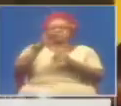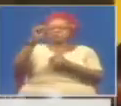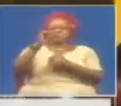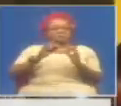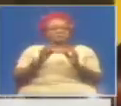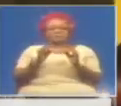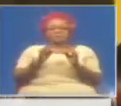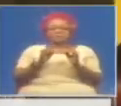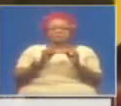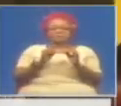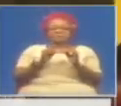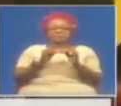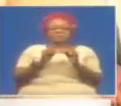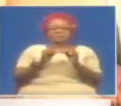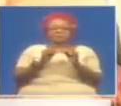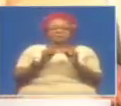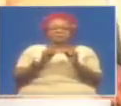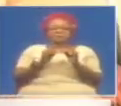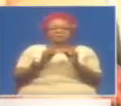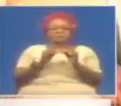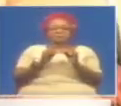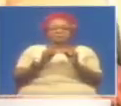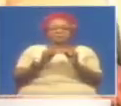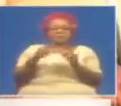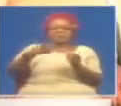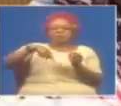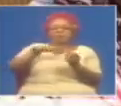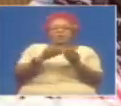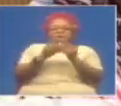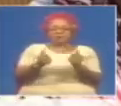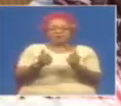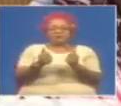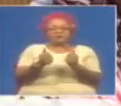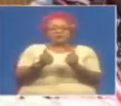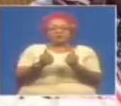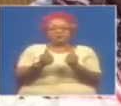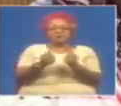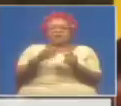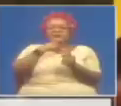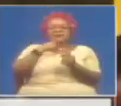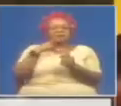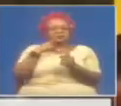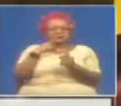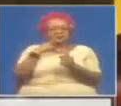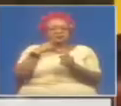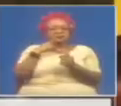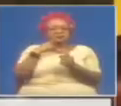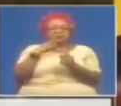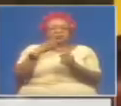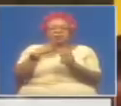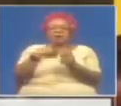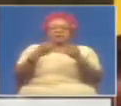The country made its decision. We are fighting against drought. We have the challenge